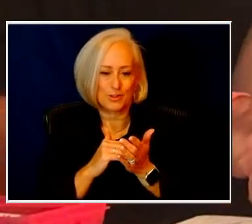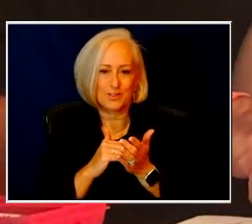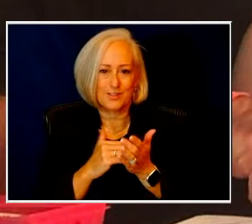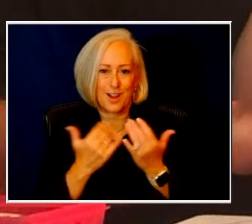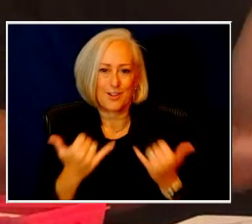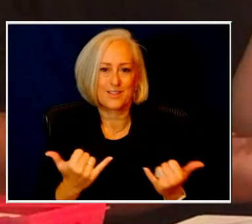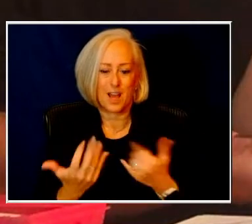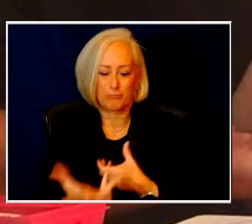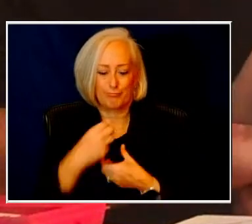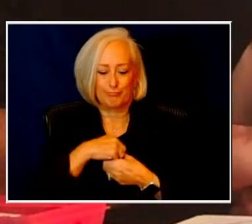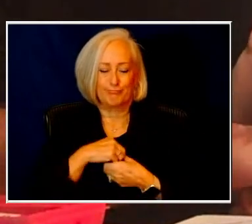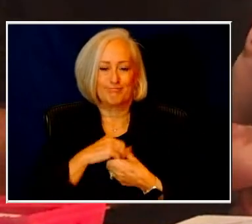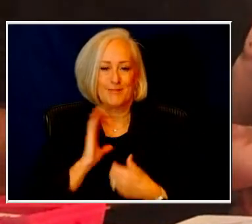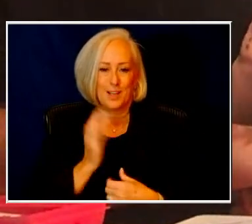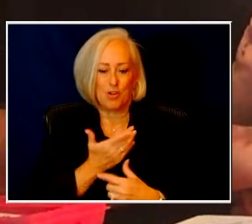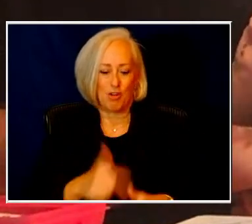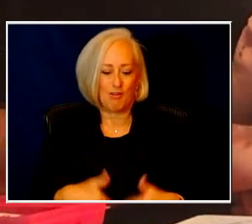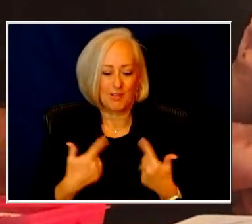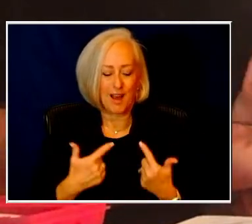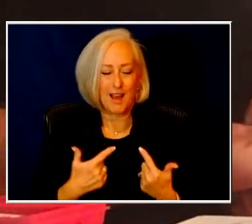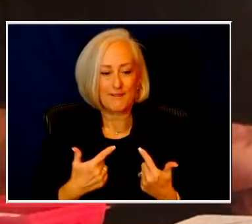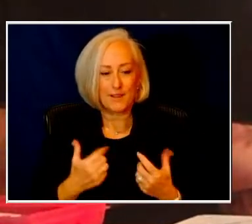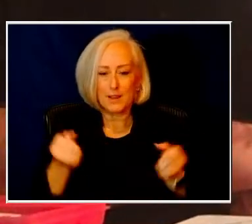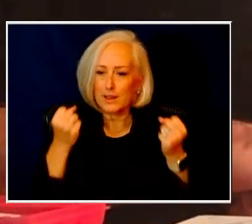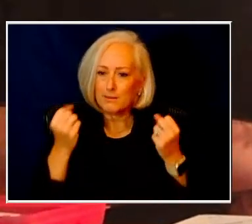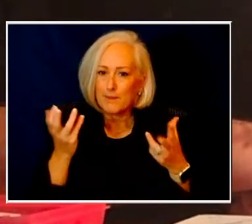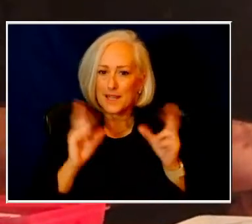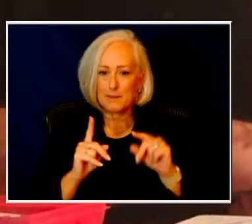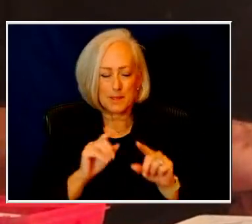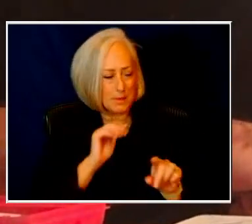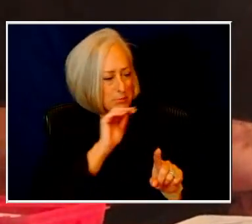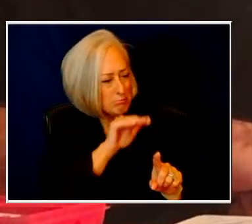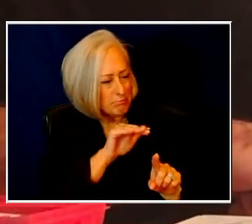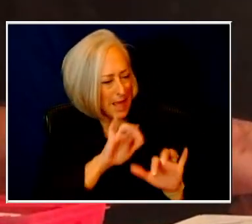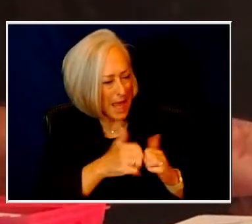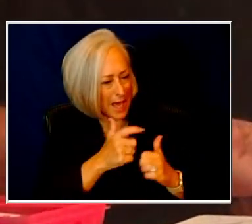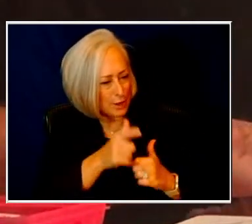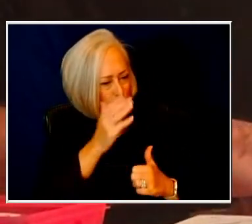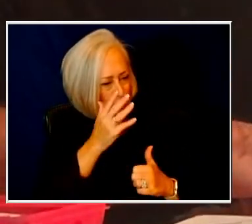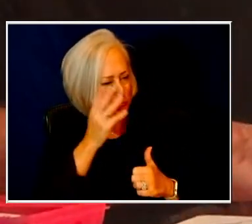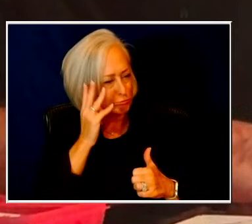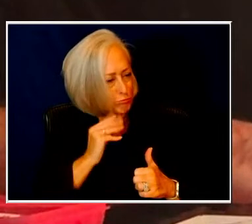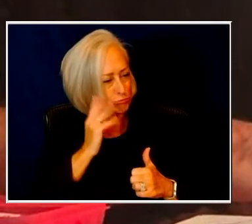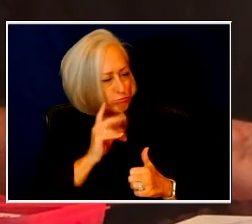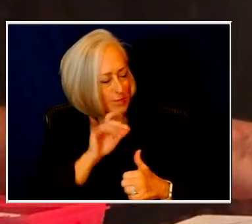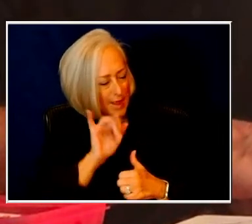People ask us, how did you get through this? How did you